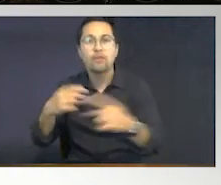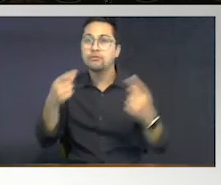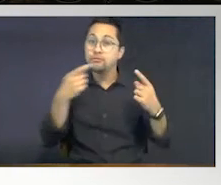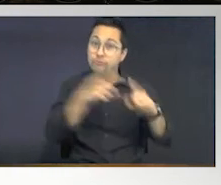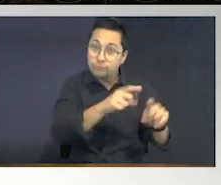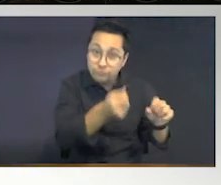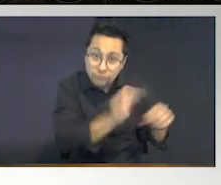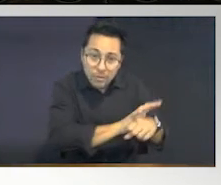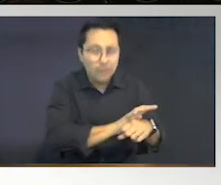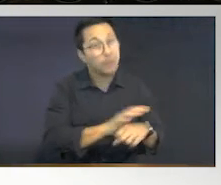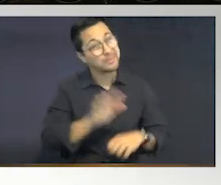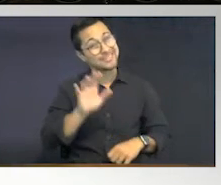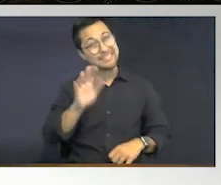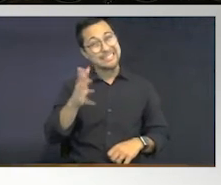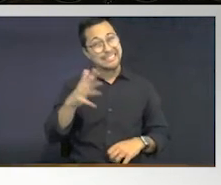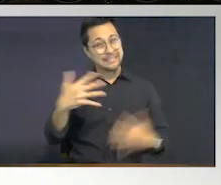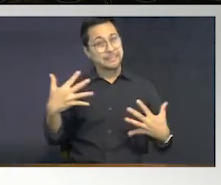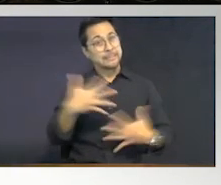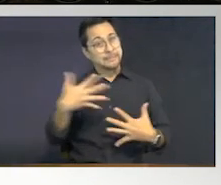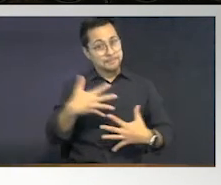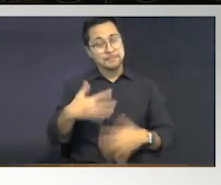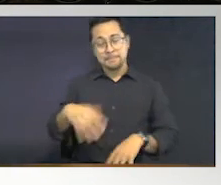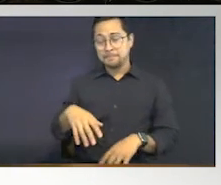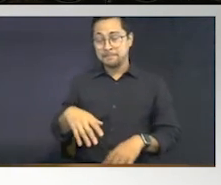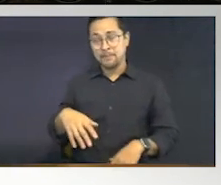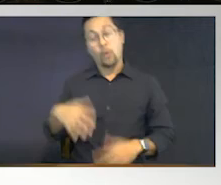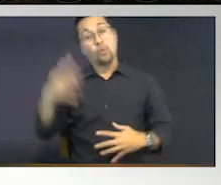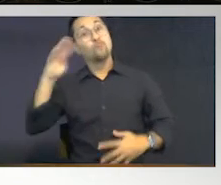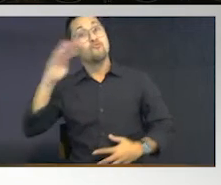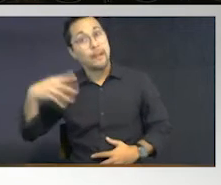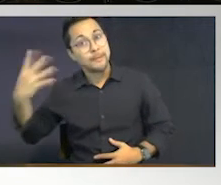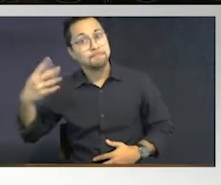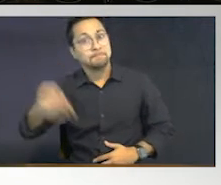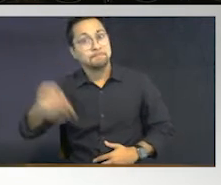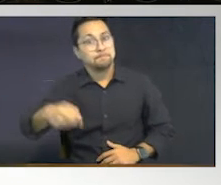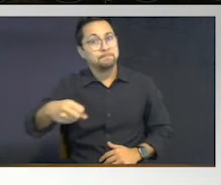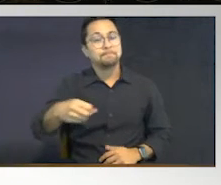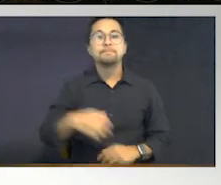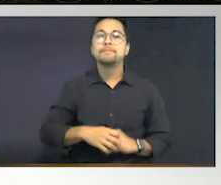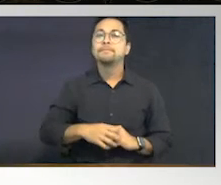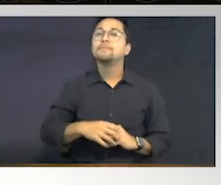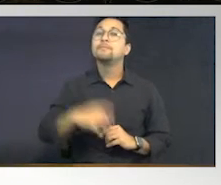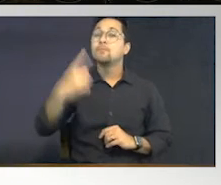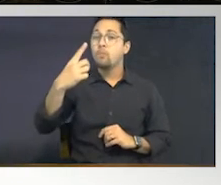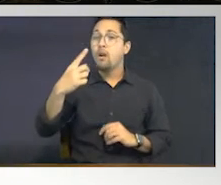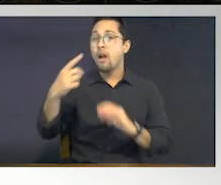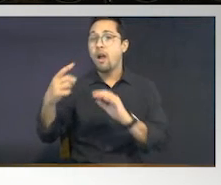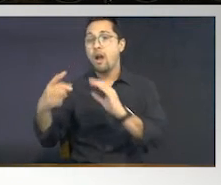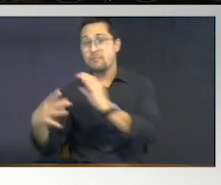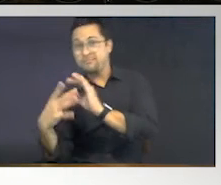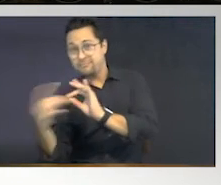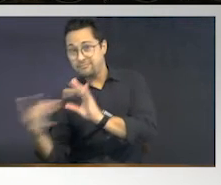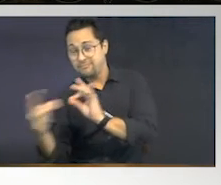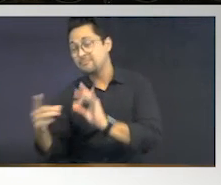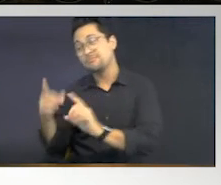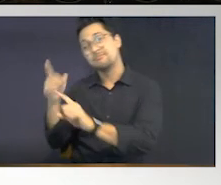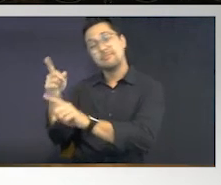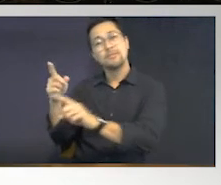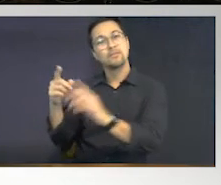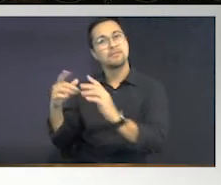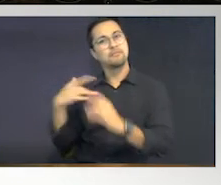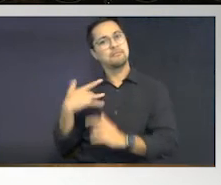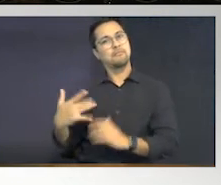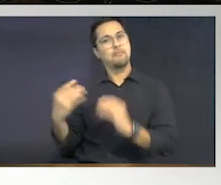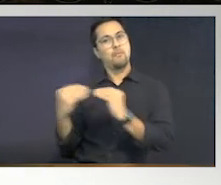was quite scary, quite crazy. And footnote on the sensory part, he was actually more